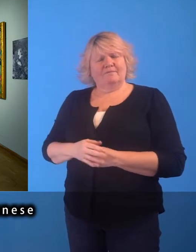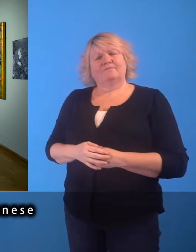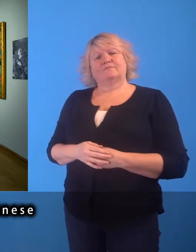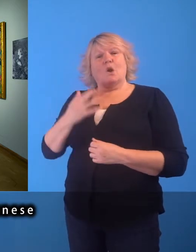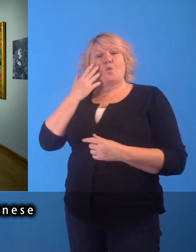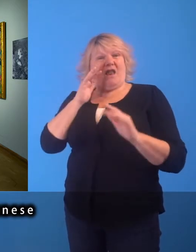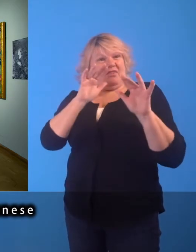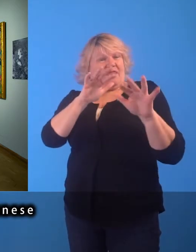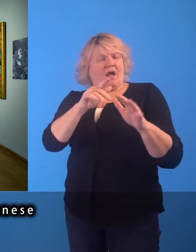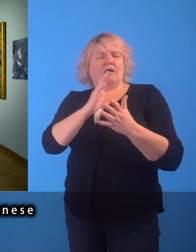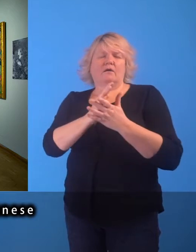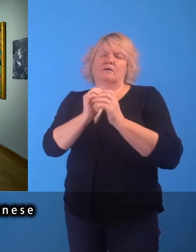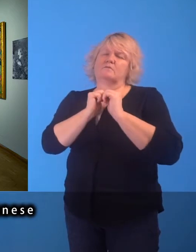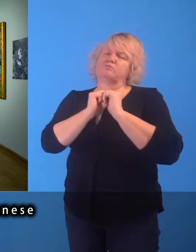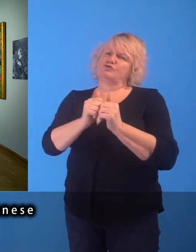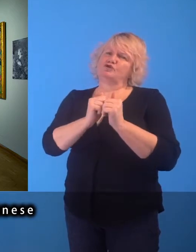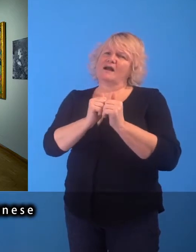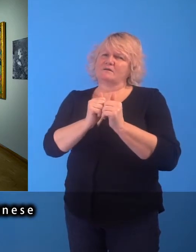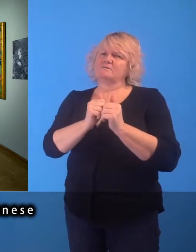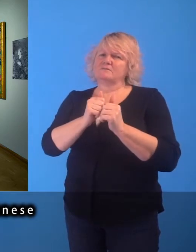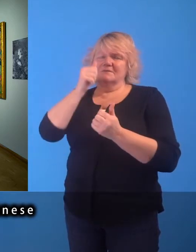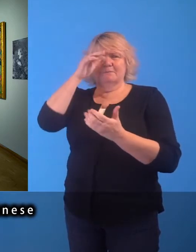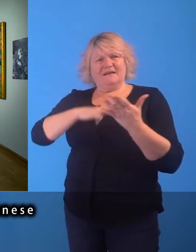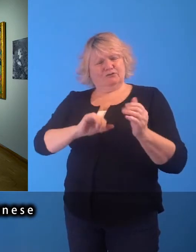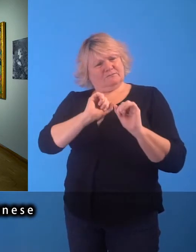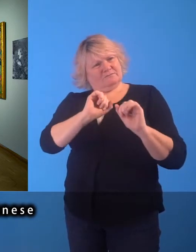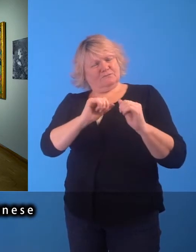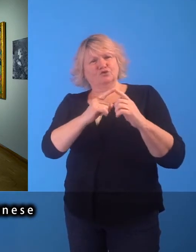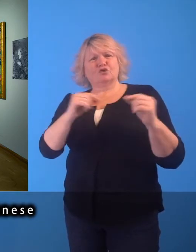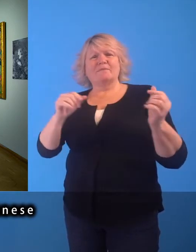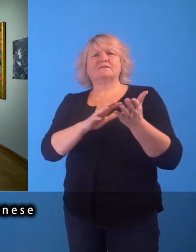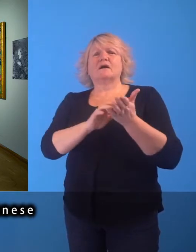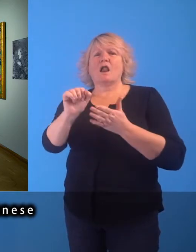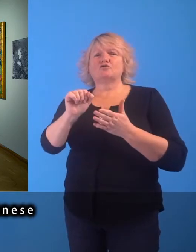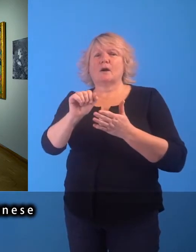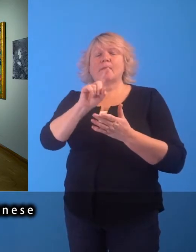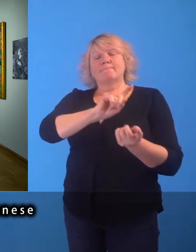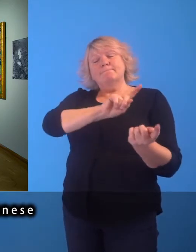He appreciated experiencing Japanese culture during his visit,